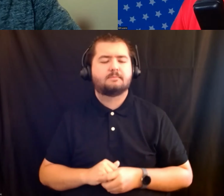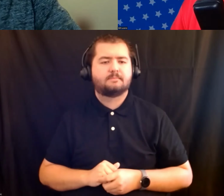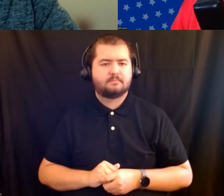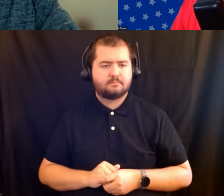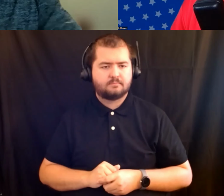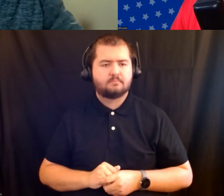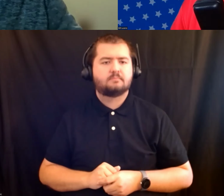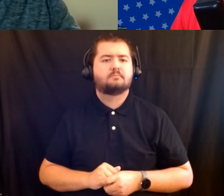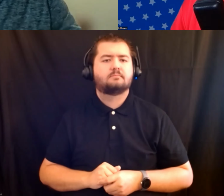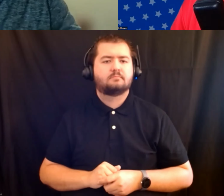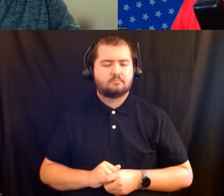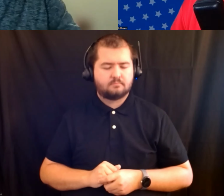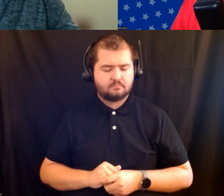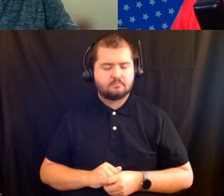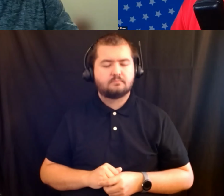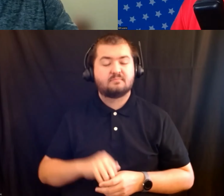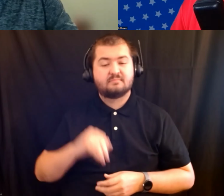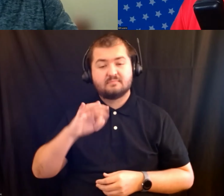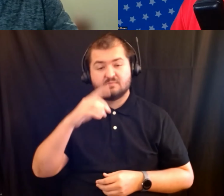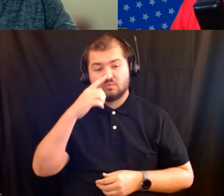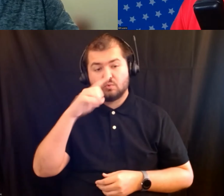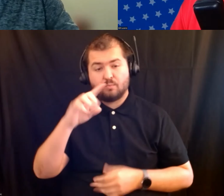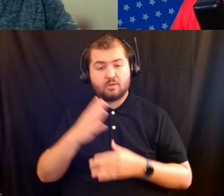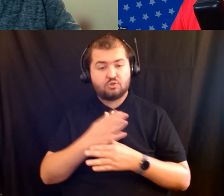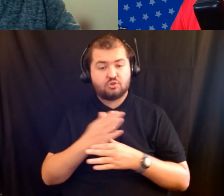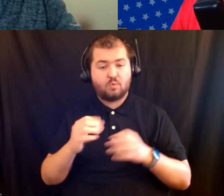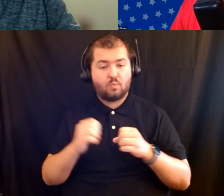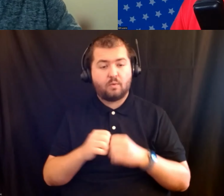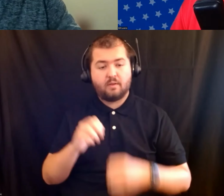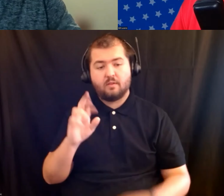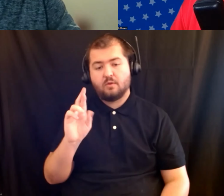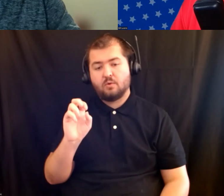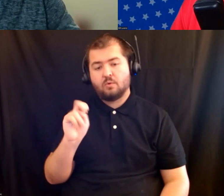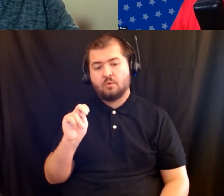If we can share those with Ronaldo, that'll be great.